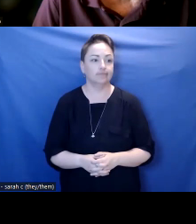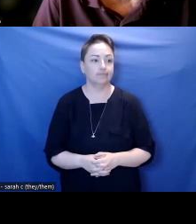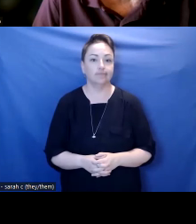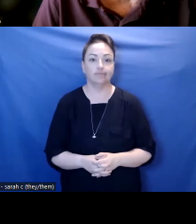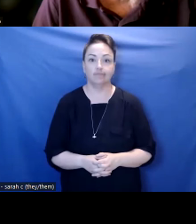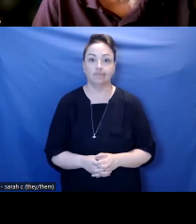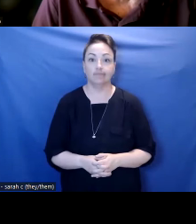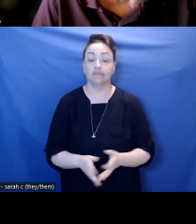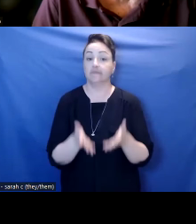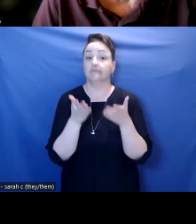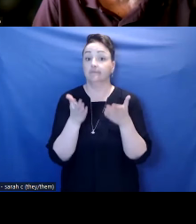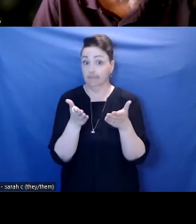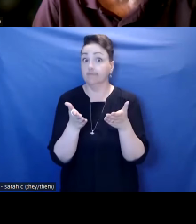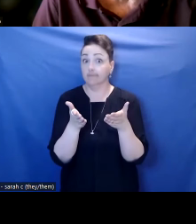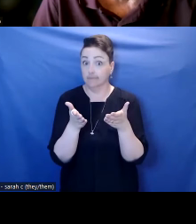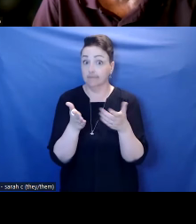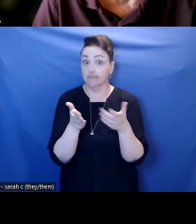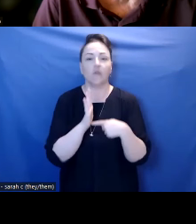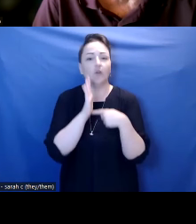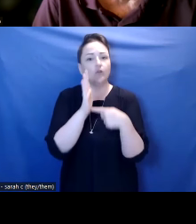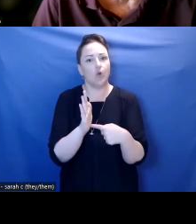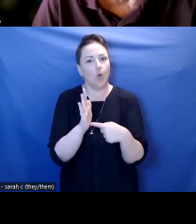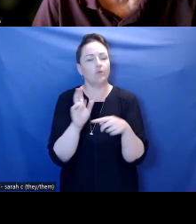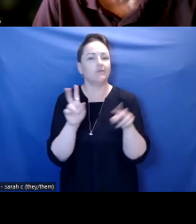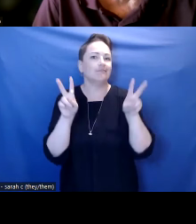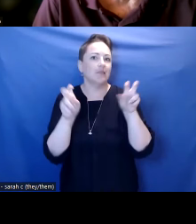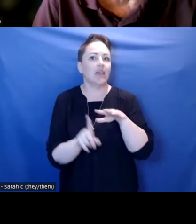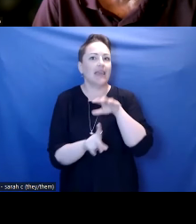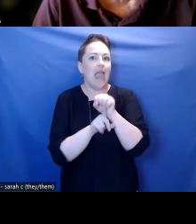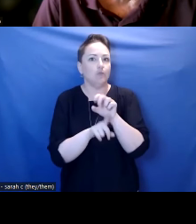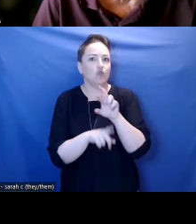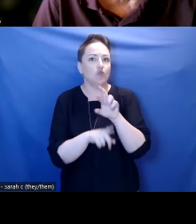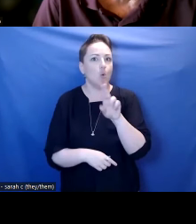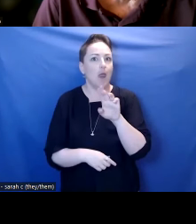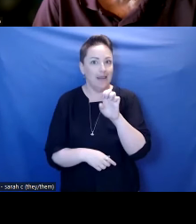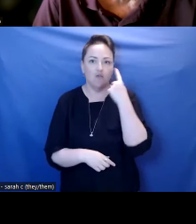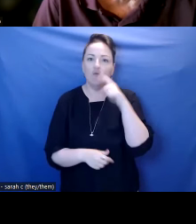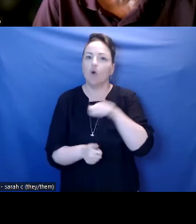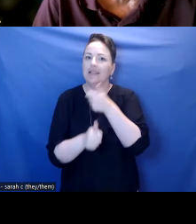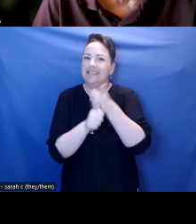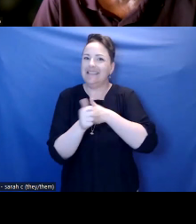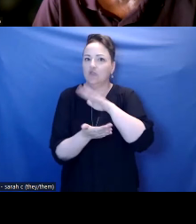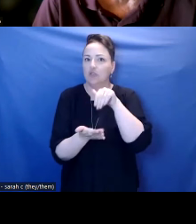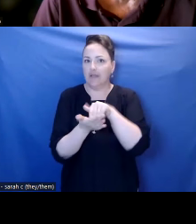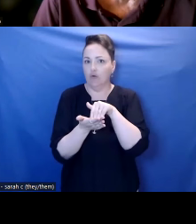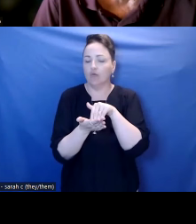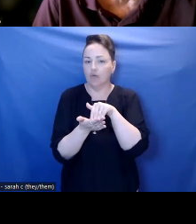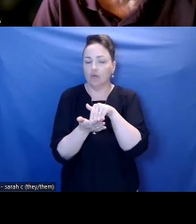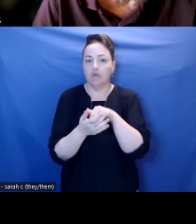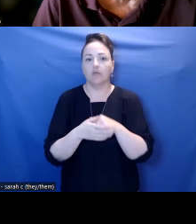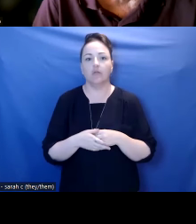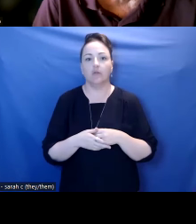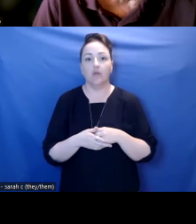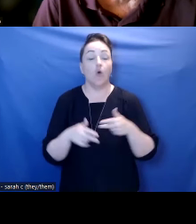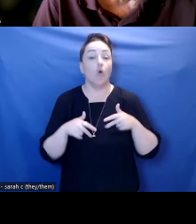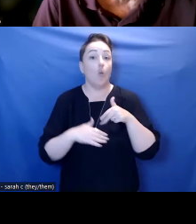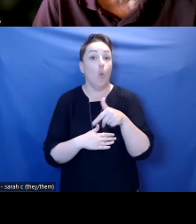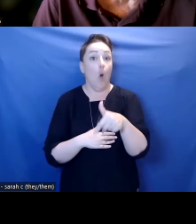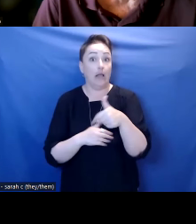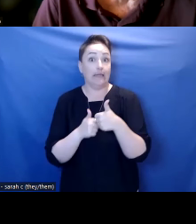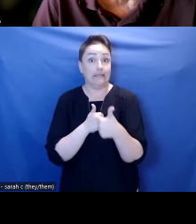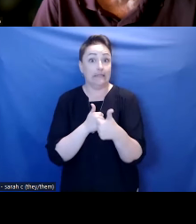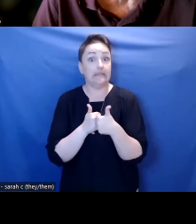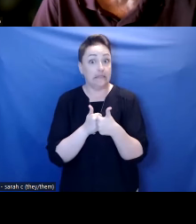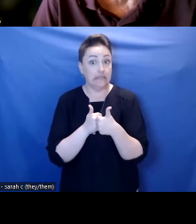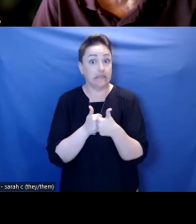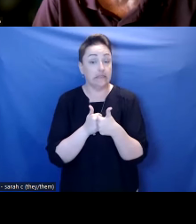And so this depicts kind of the capture rate of each one of these centers. And like the one within walking distance, you would get a